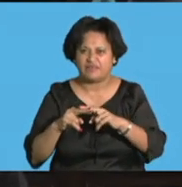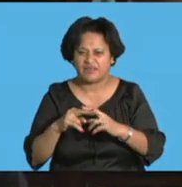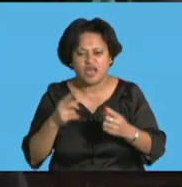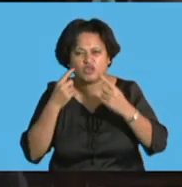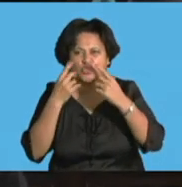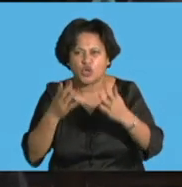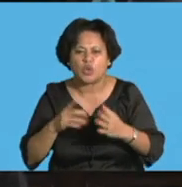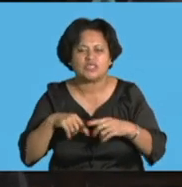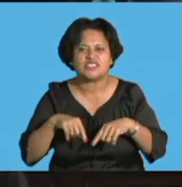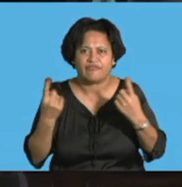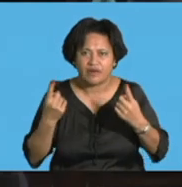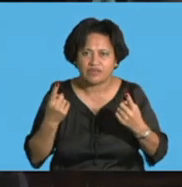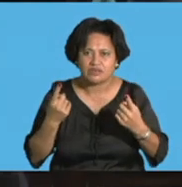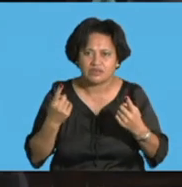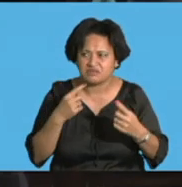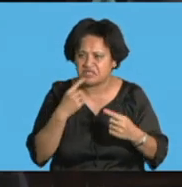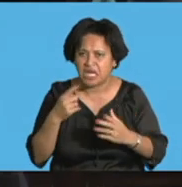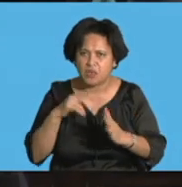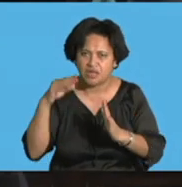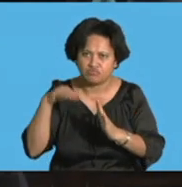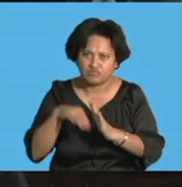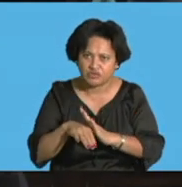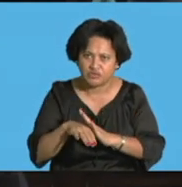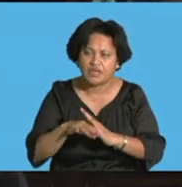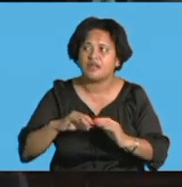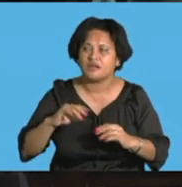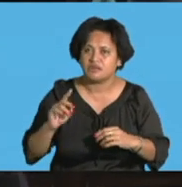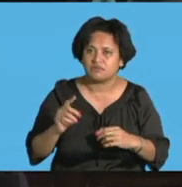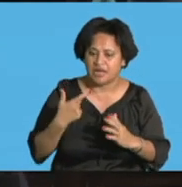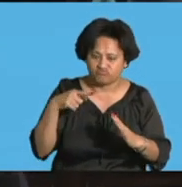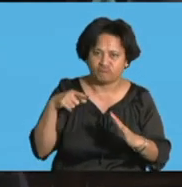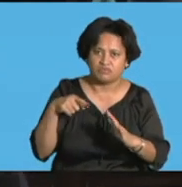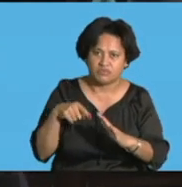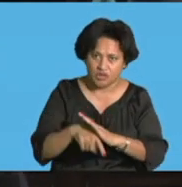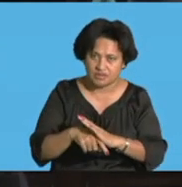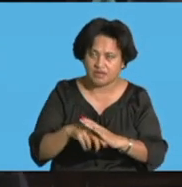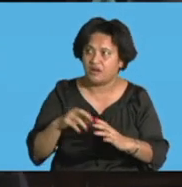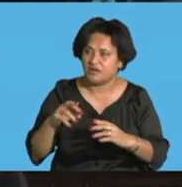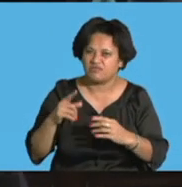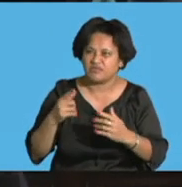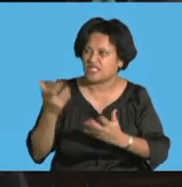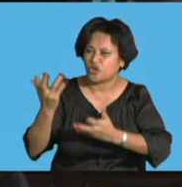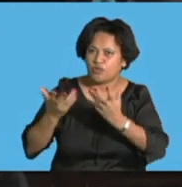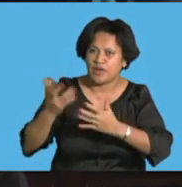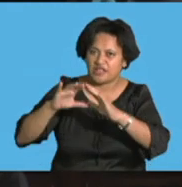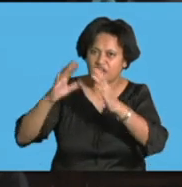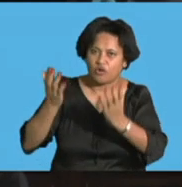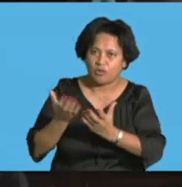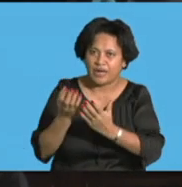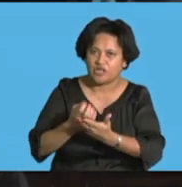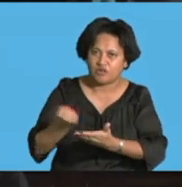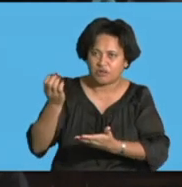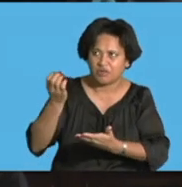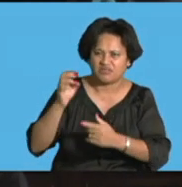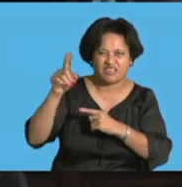a decline in growth in 2019 for 70% of the global economy. We cannot and